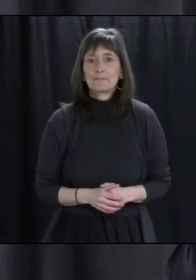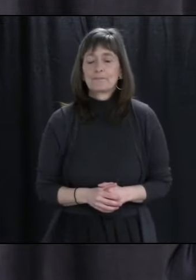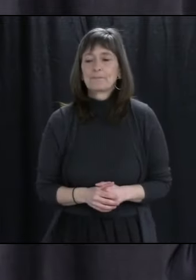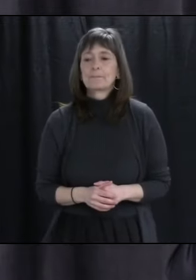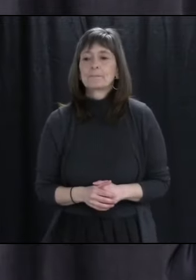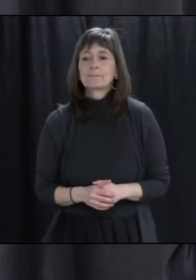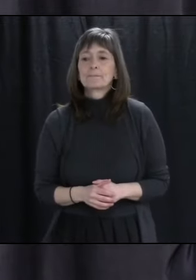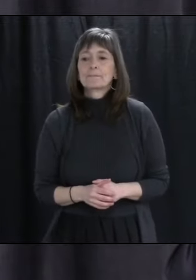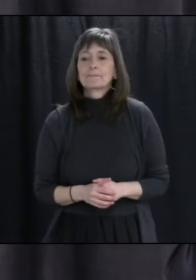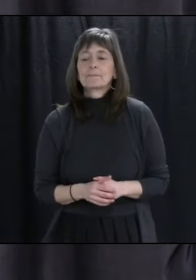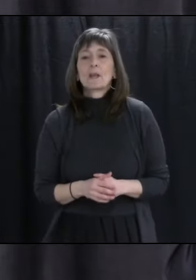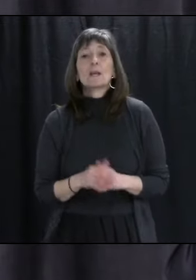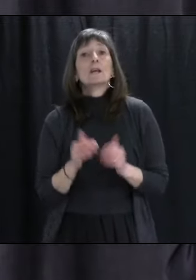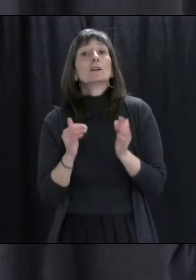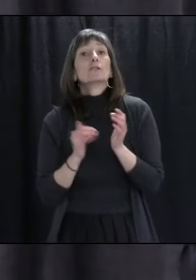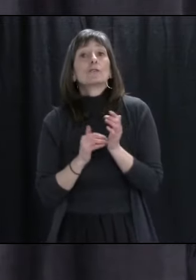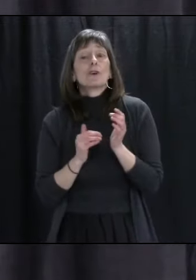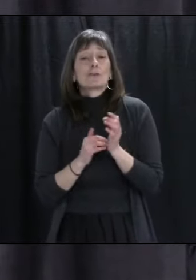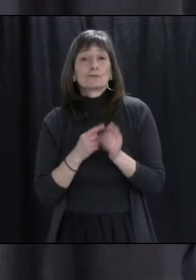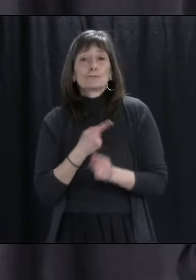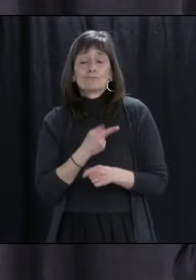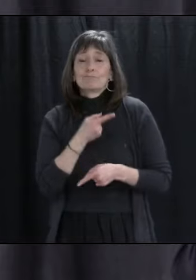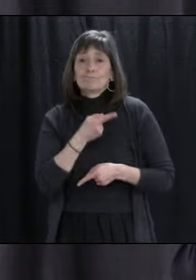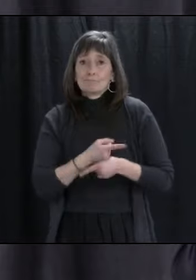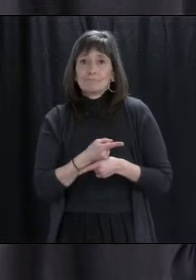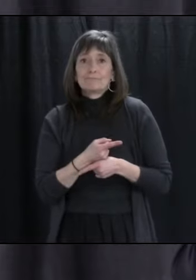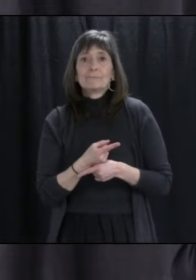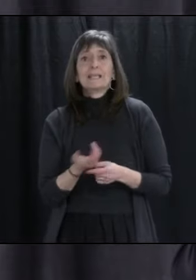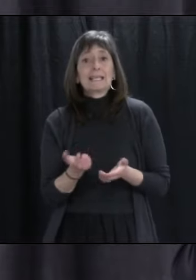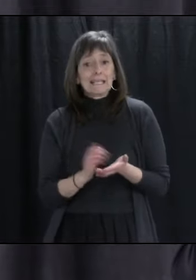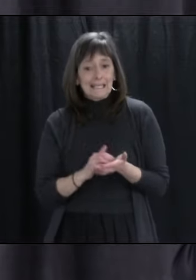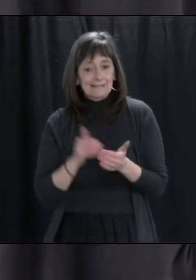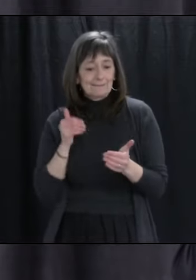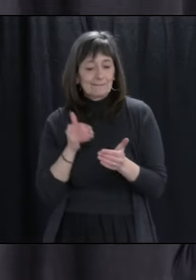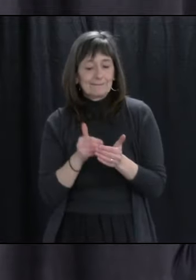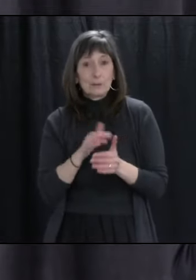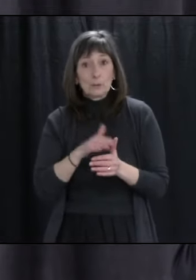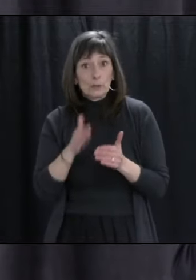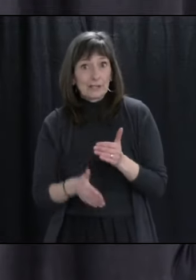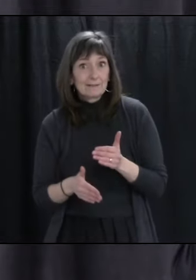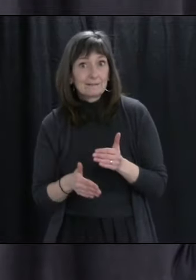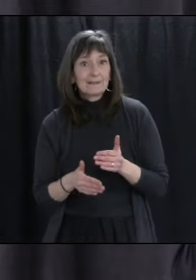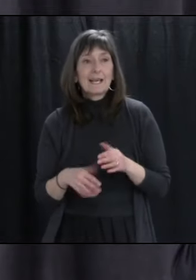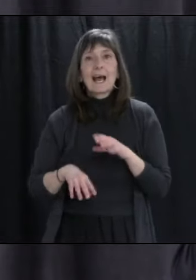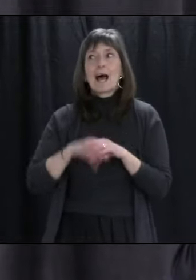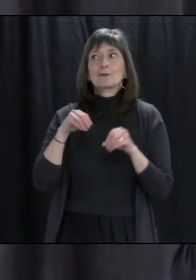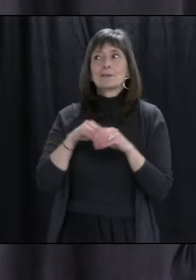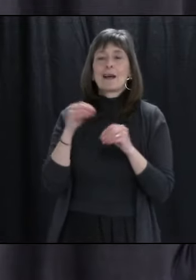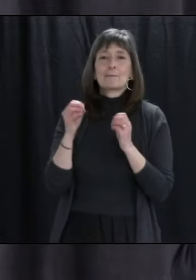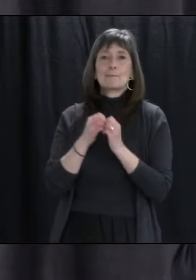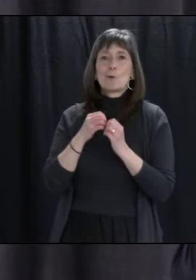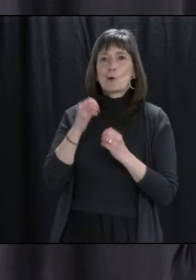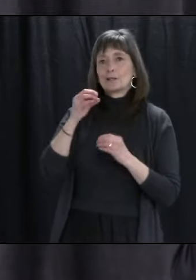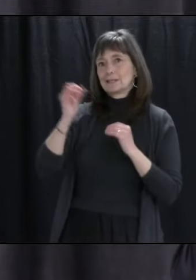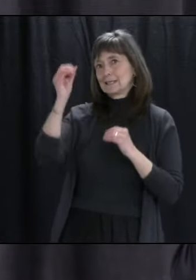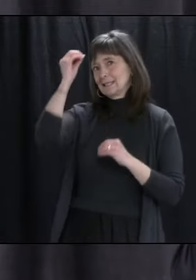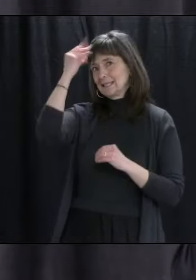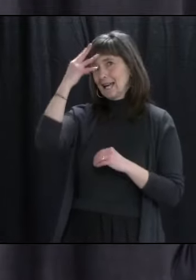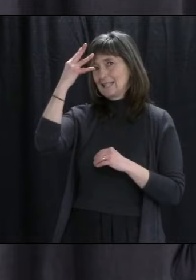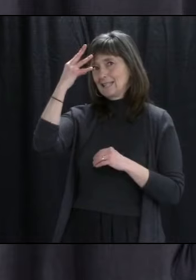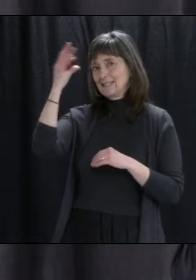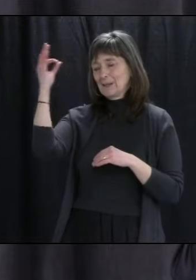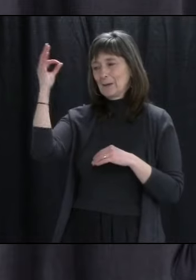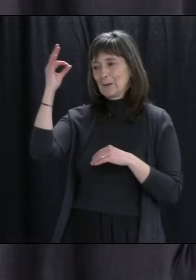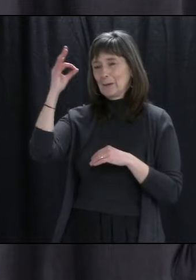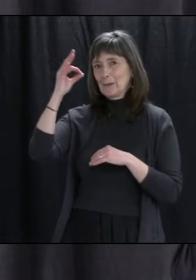As Dr. Fitzgerald said, that we're now heading into another weekend. The evenings are getting longer. But maintaining the physical distance